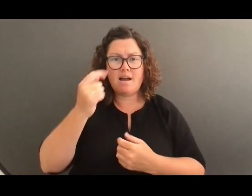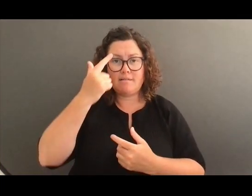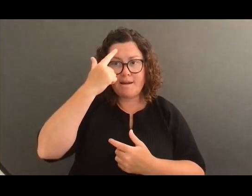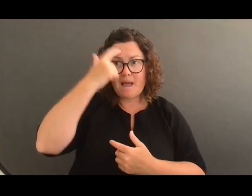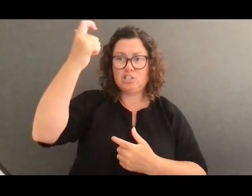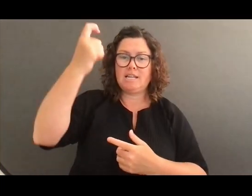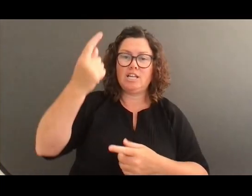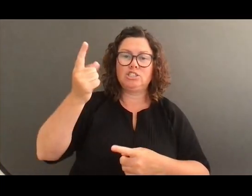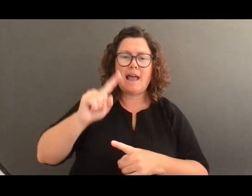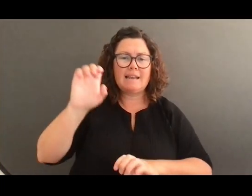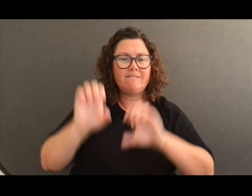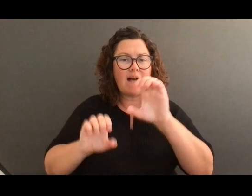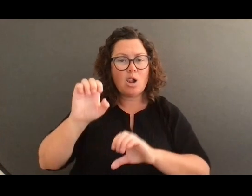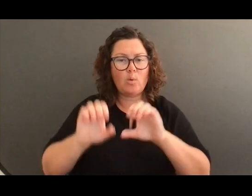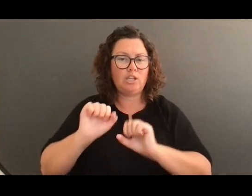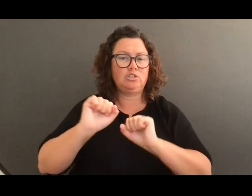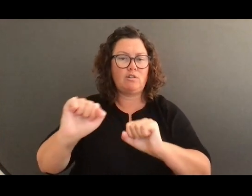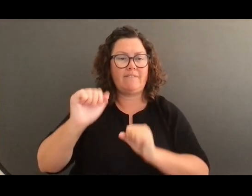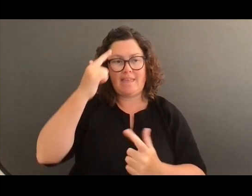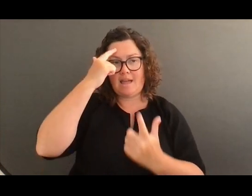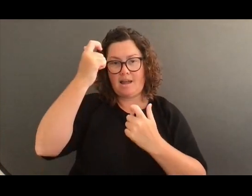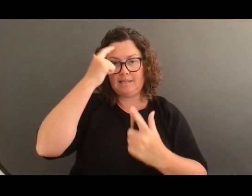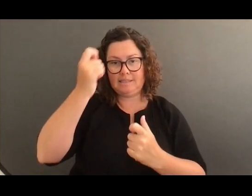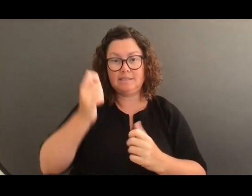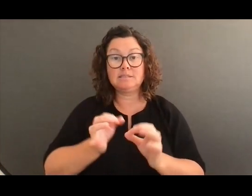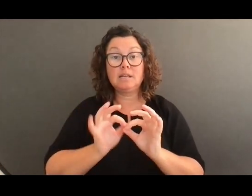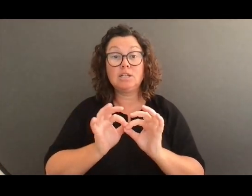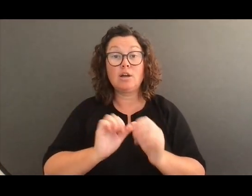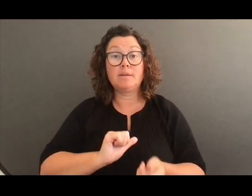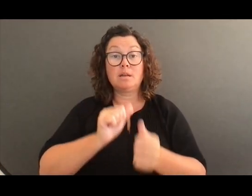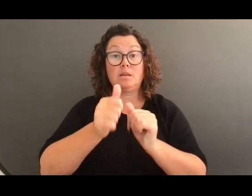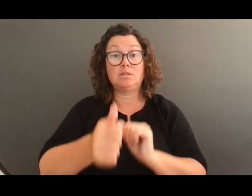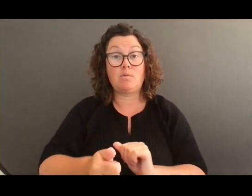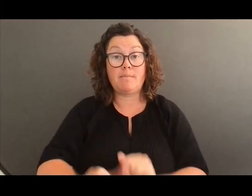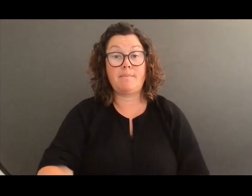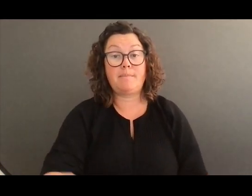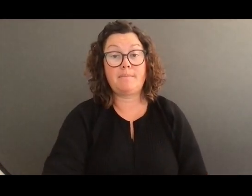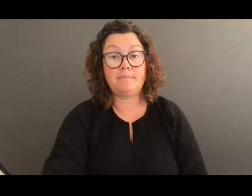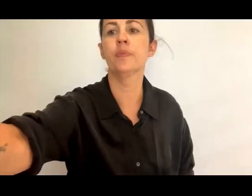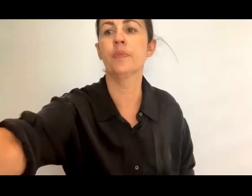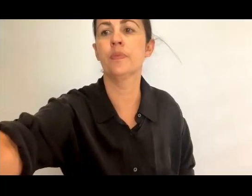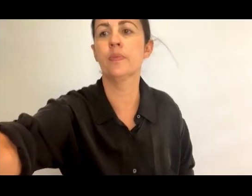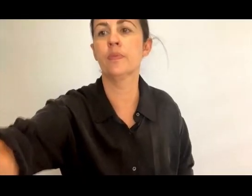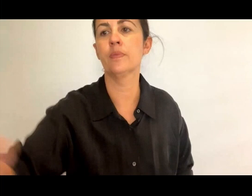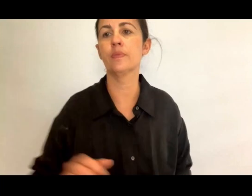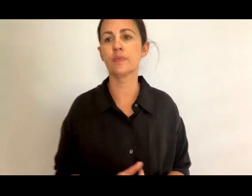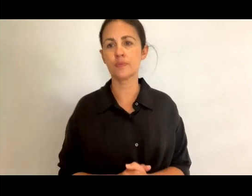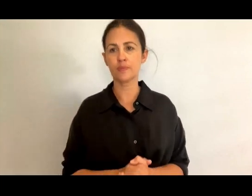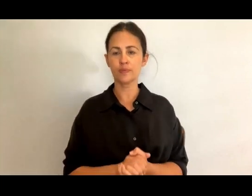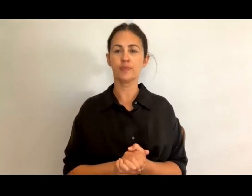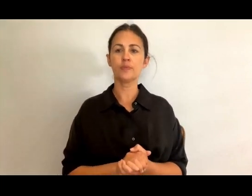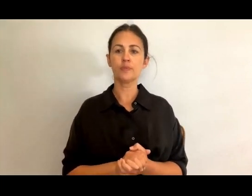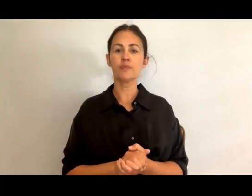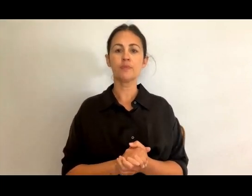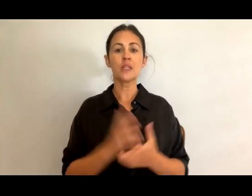When students present or perform, they are sharing work that they've created, which is a moment of vulnerability. So it requires bravery